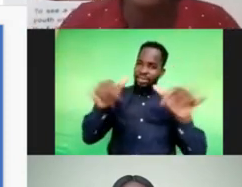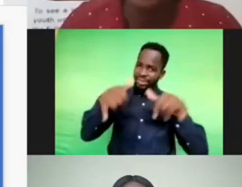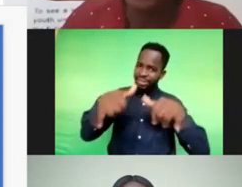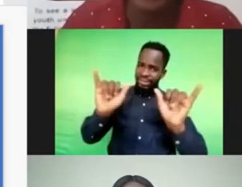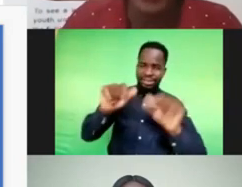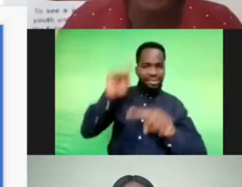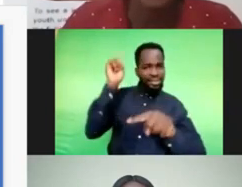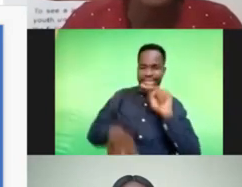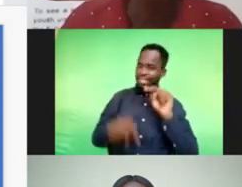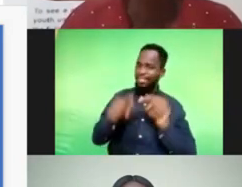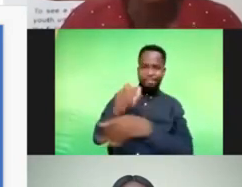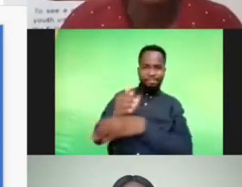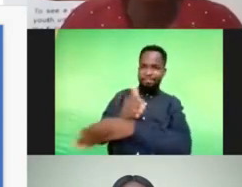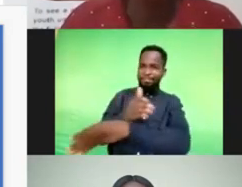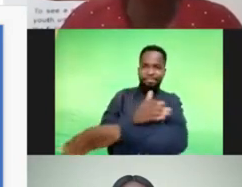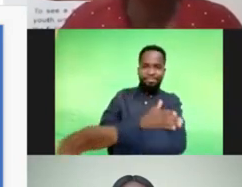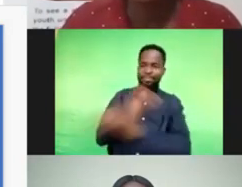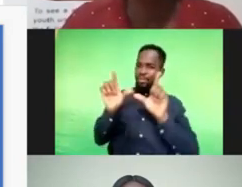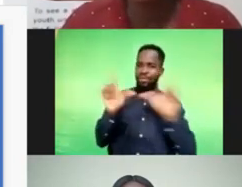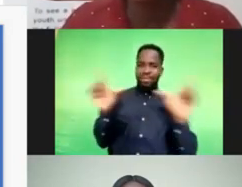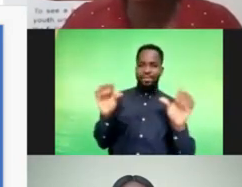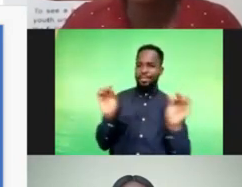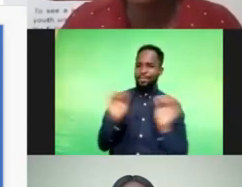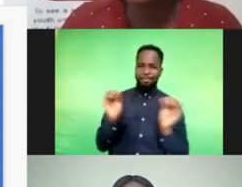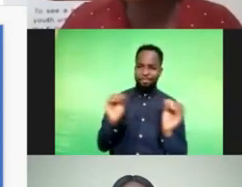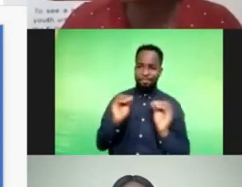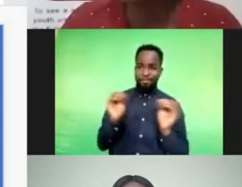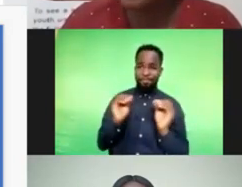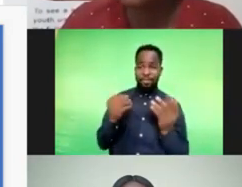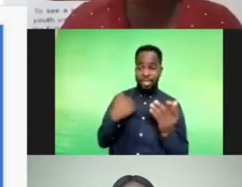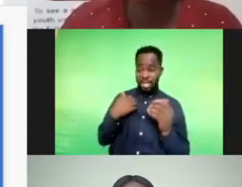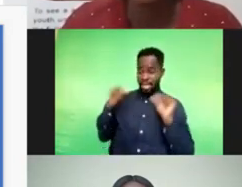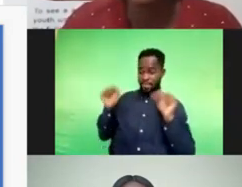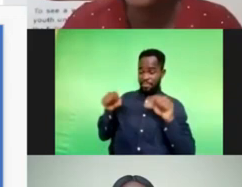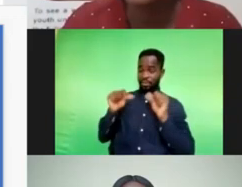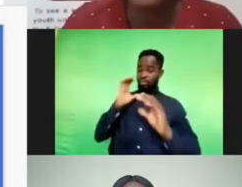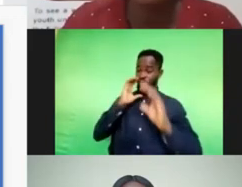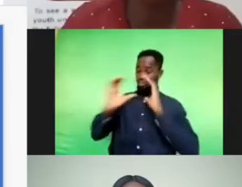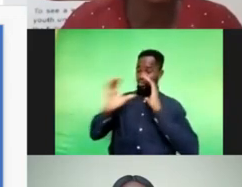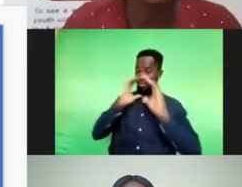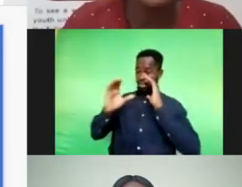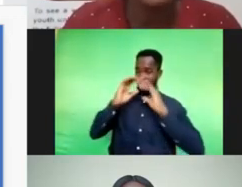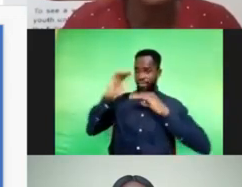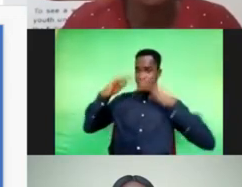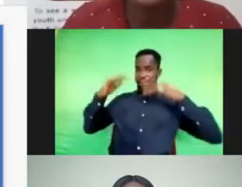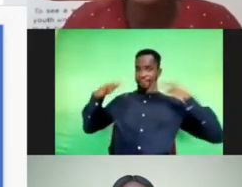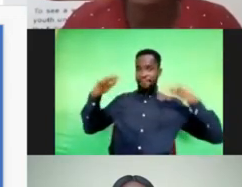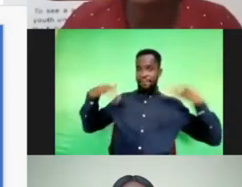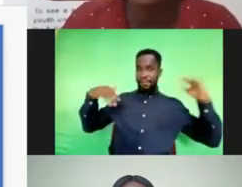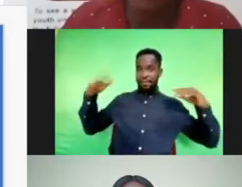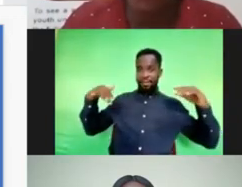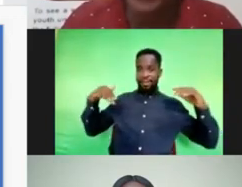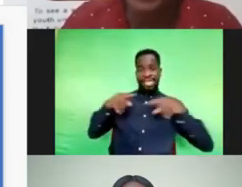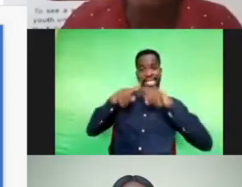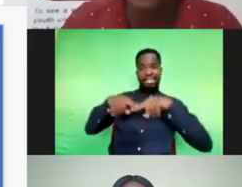develop language. And their ability to communicate do vary, depending upon their intellectual and